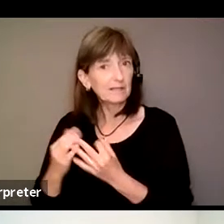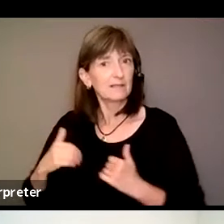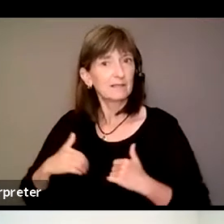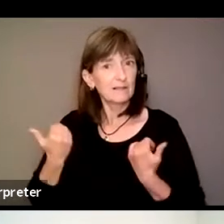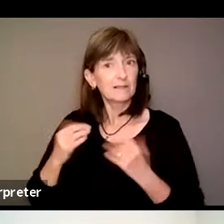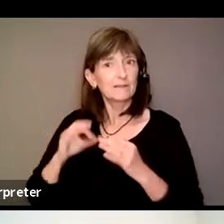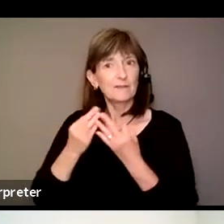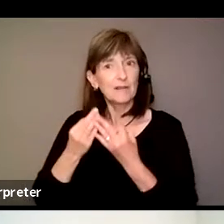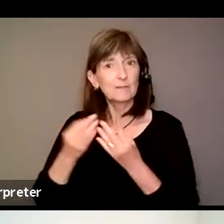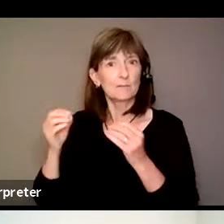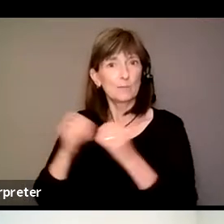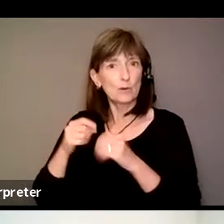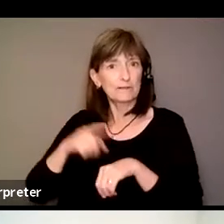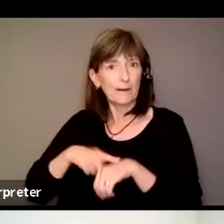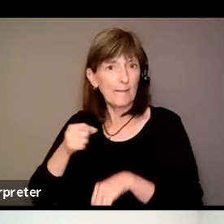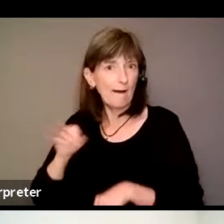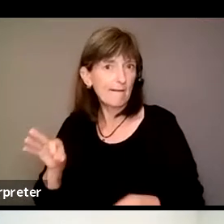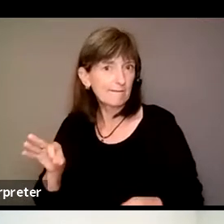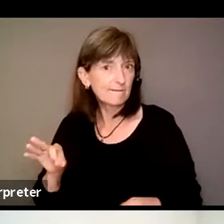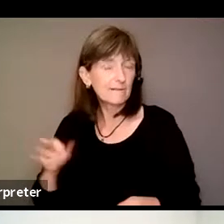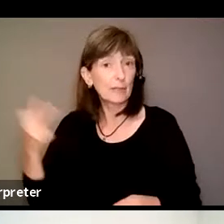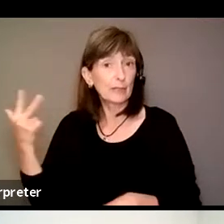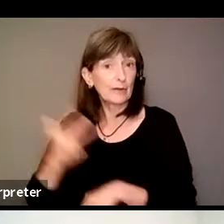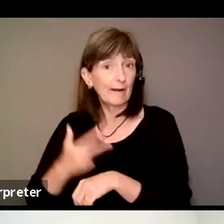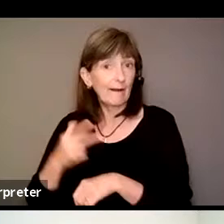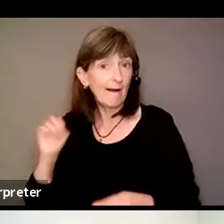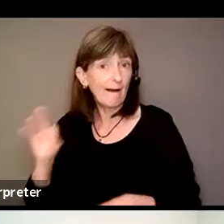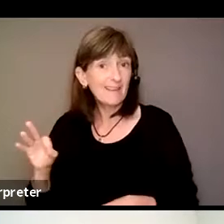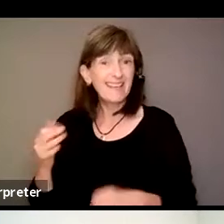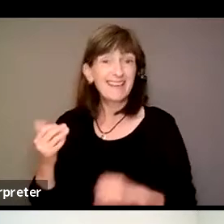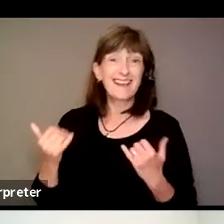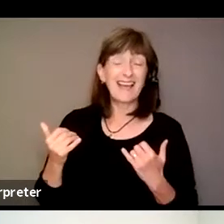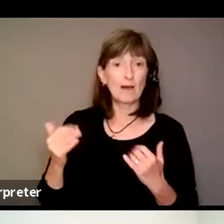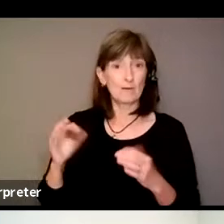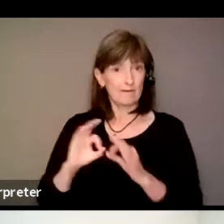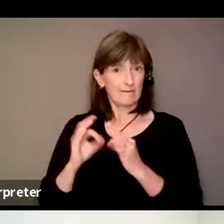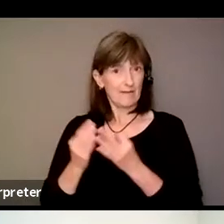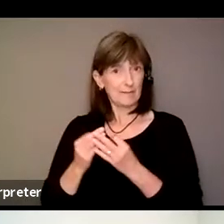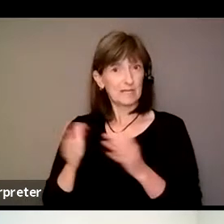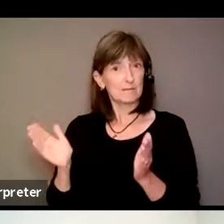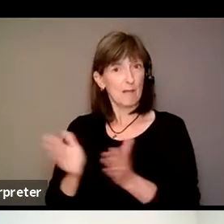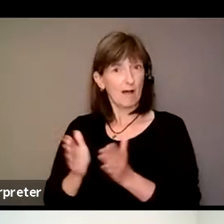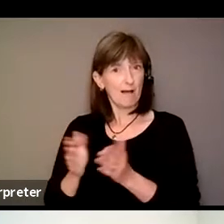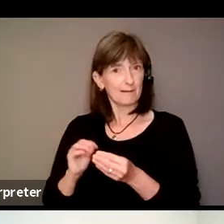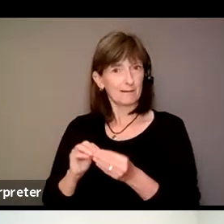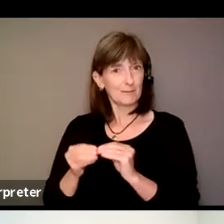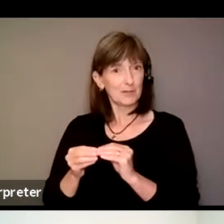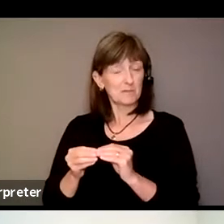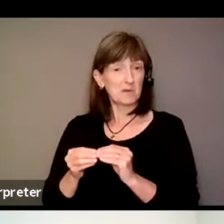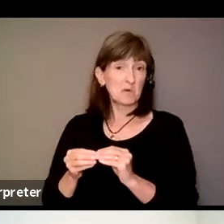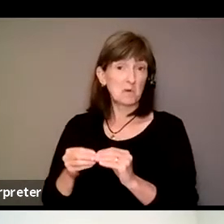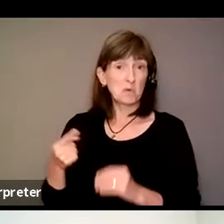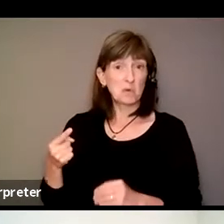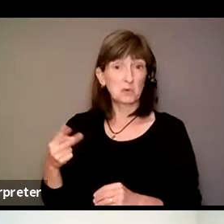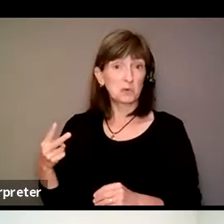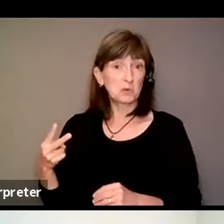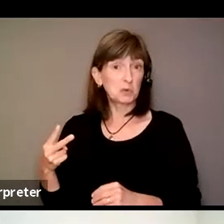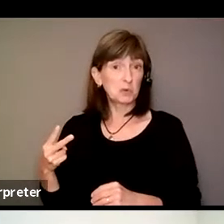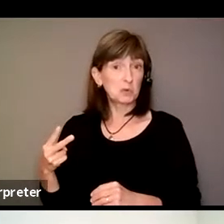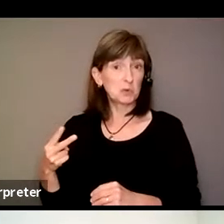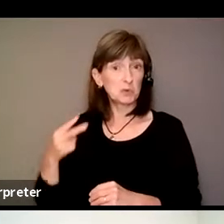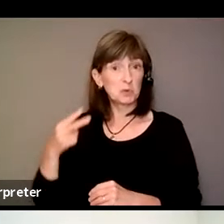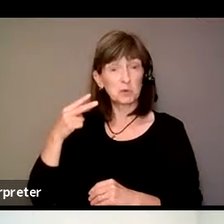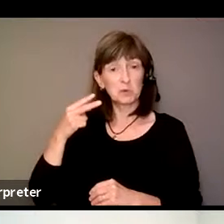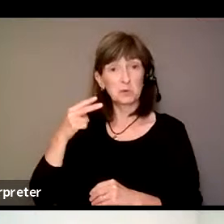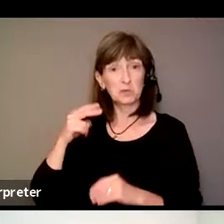families. And then now we have such small family units that sometimes there may only be one or two siblings